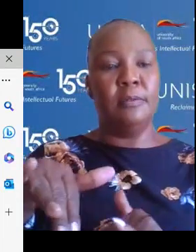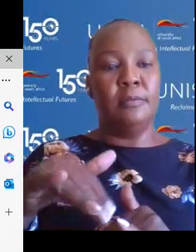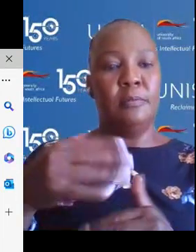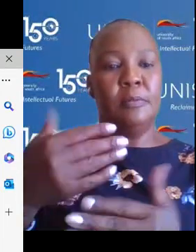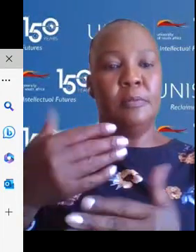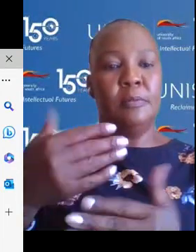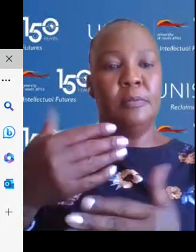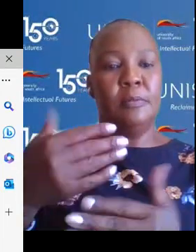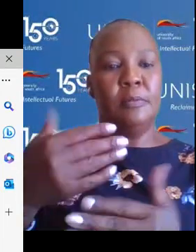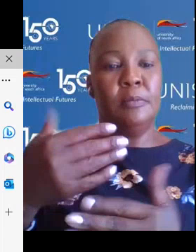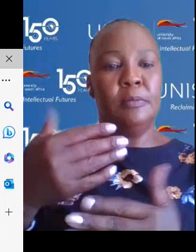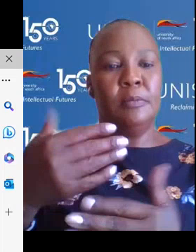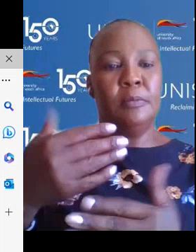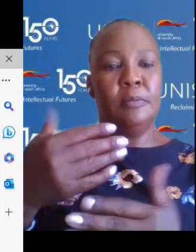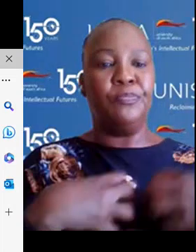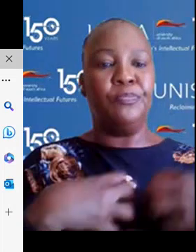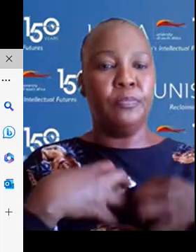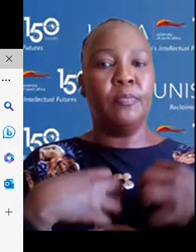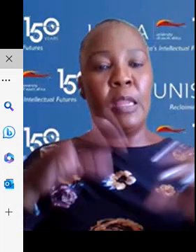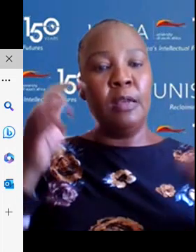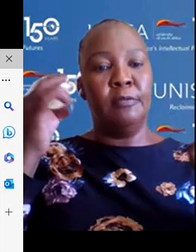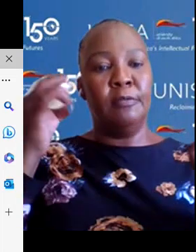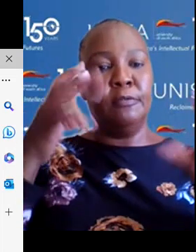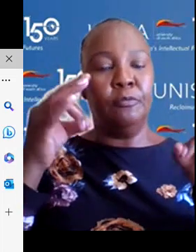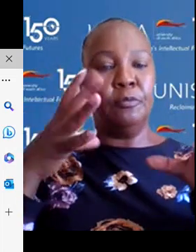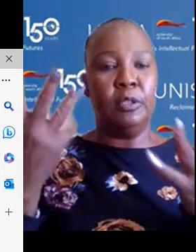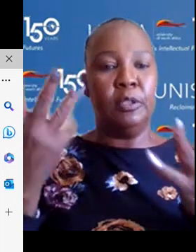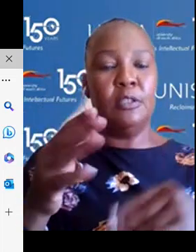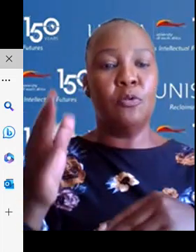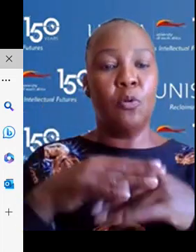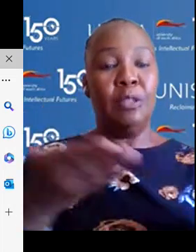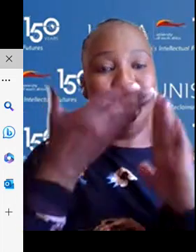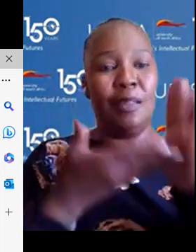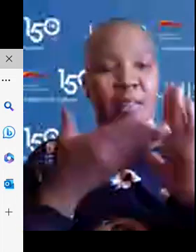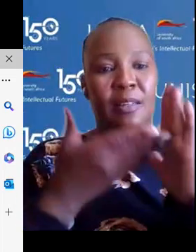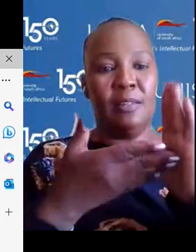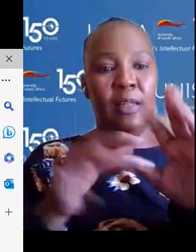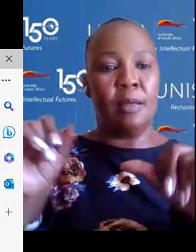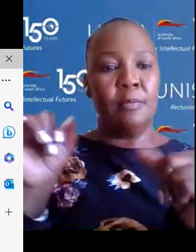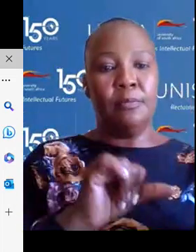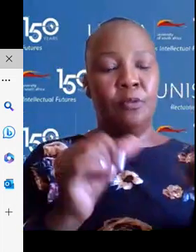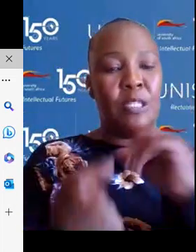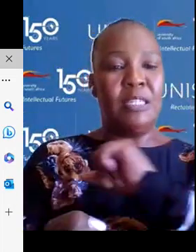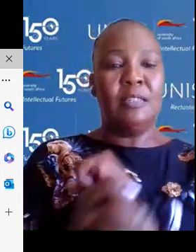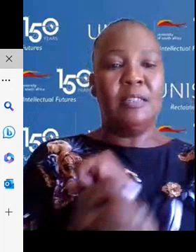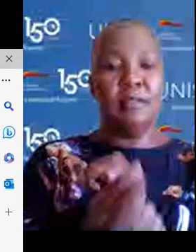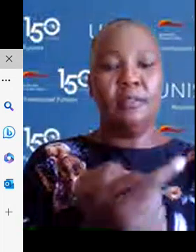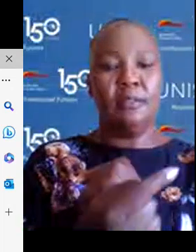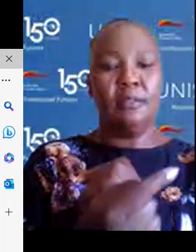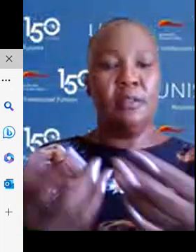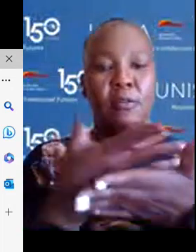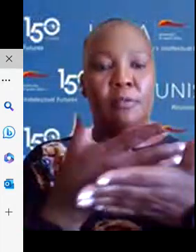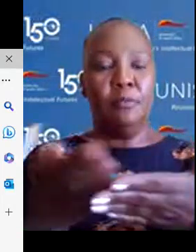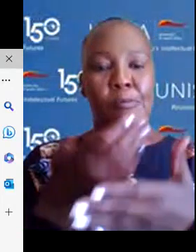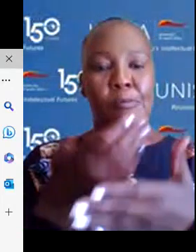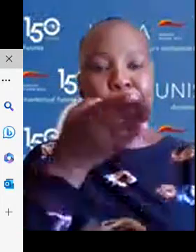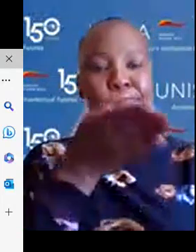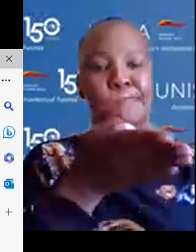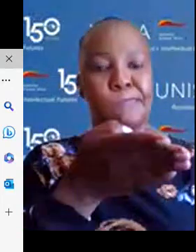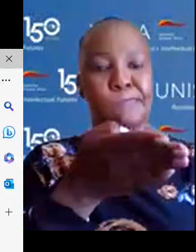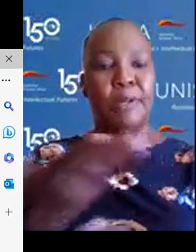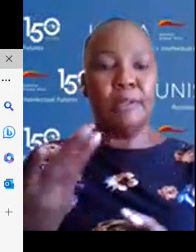don't worry. All the information is on here. So you can come back to the session. The recording will be available. So if you're